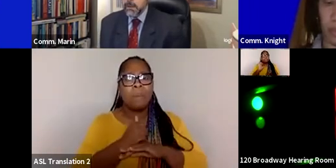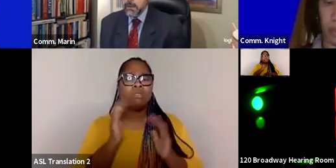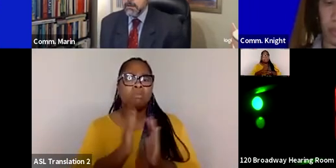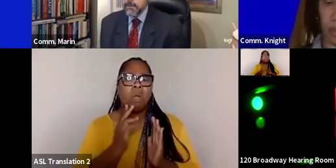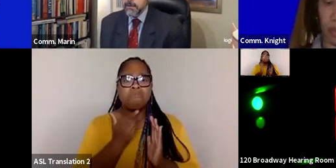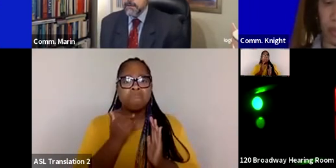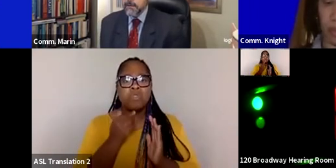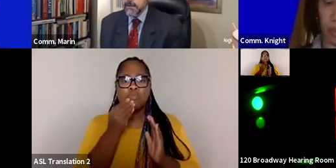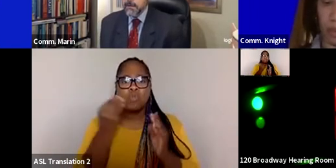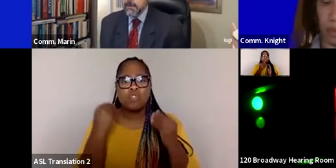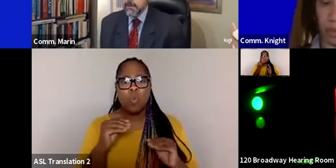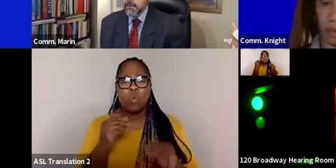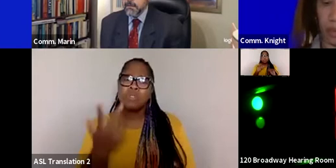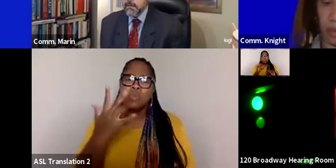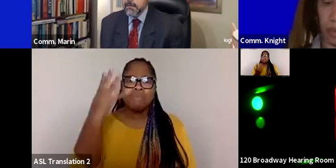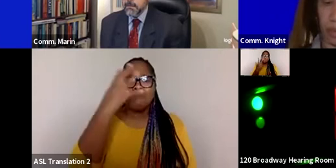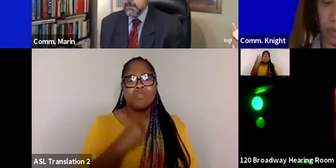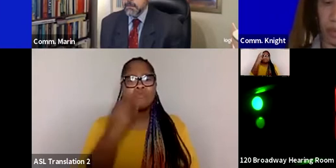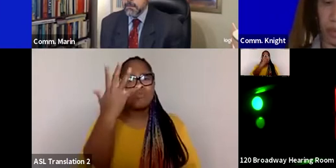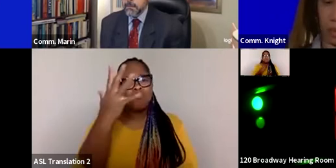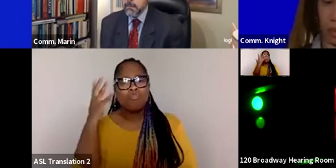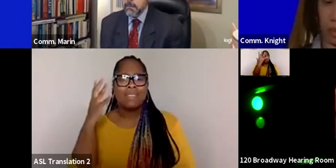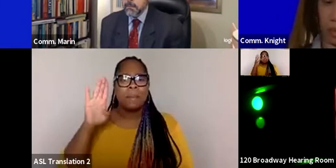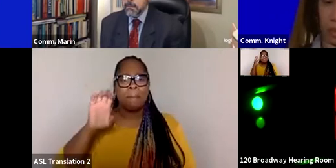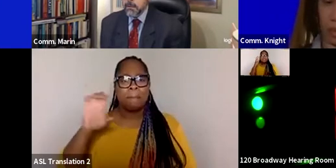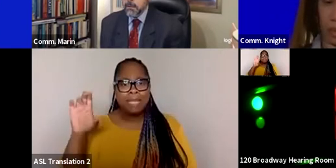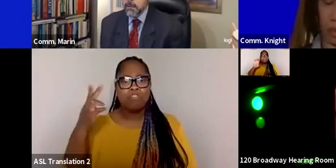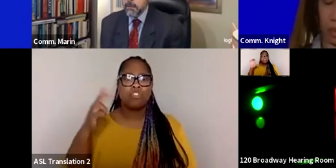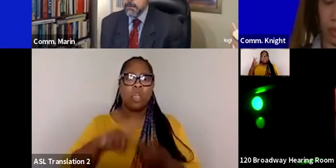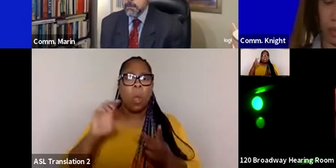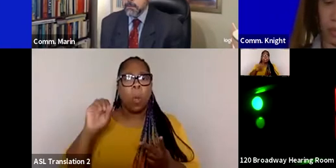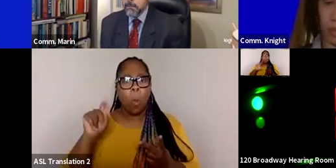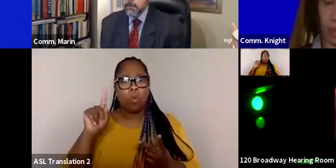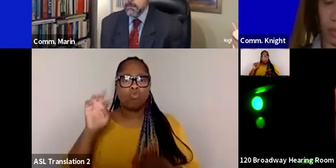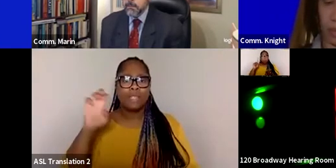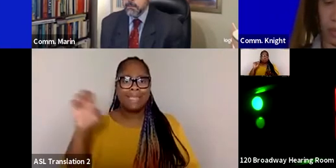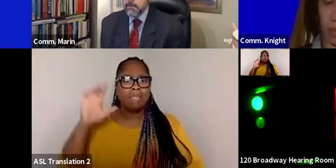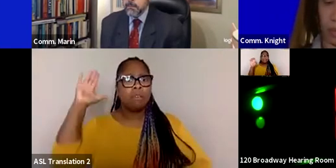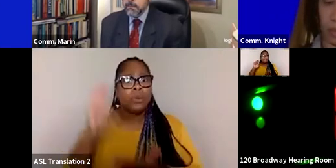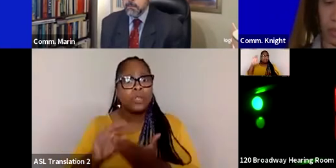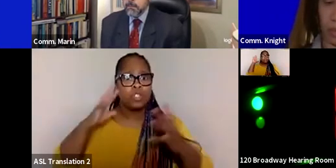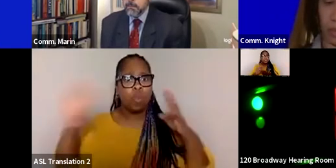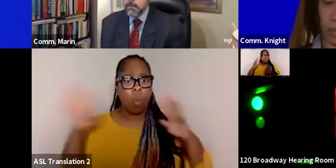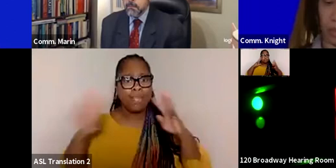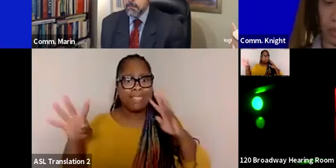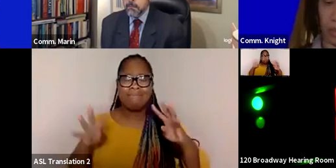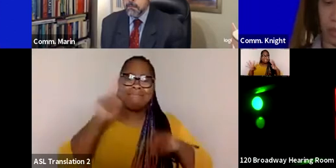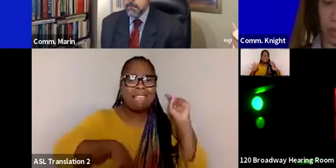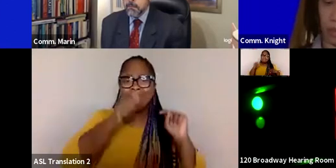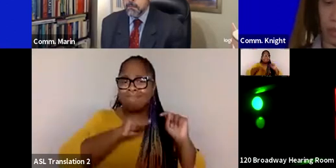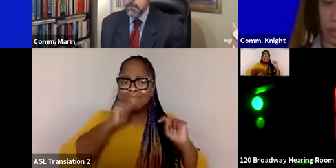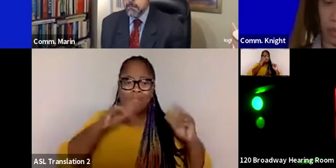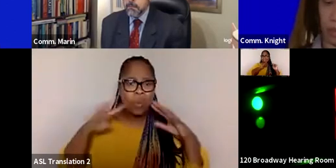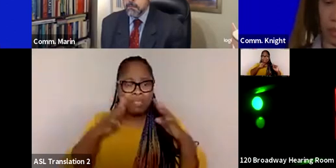three lovely old growth trees there, a beautiful beech tree and an oak tree that remediate noise. The noise is untenable. I know a